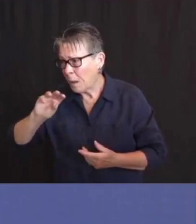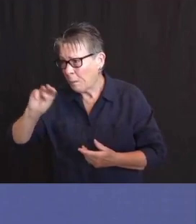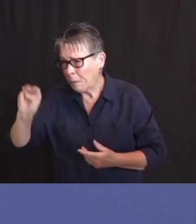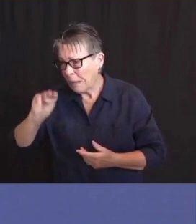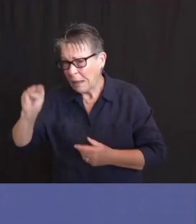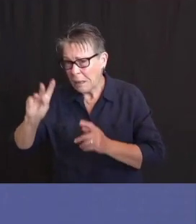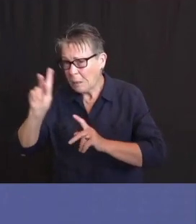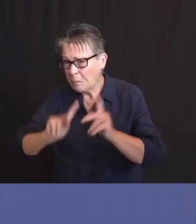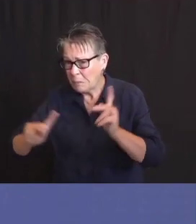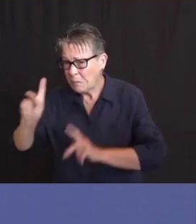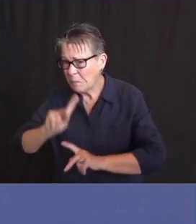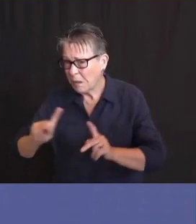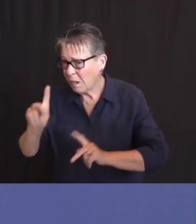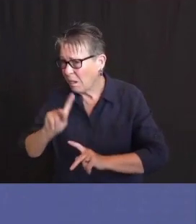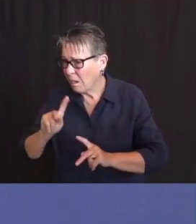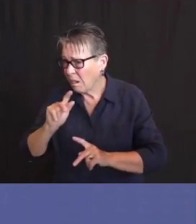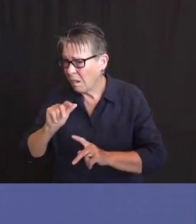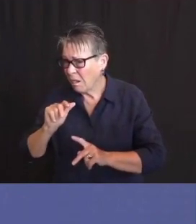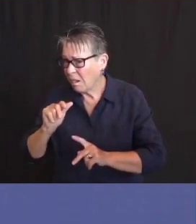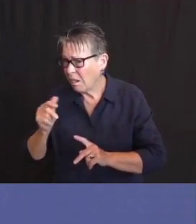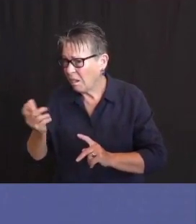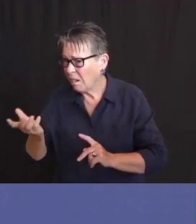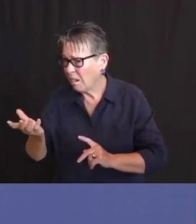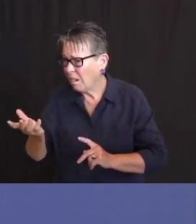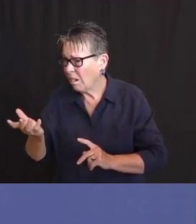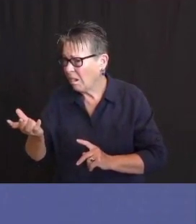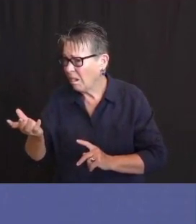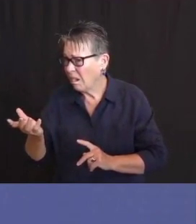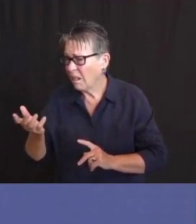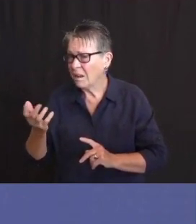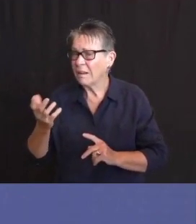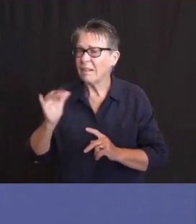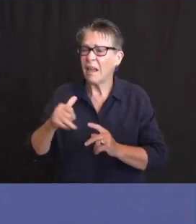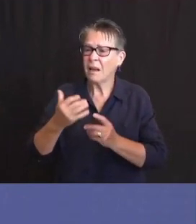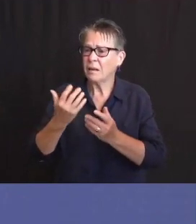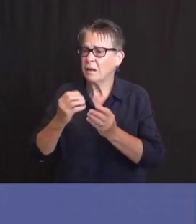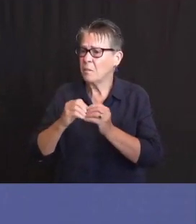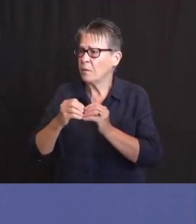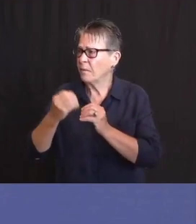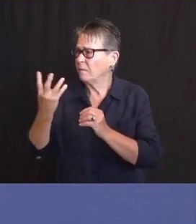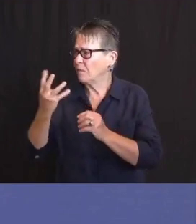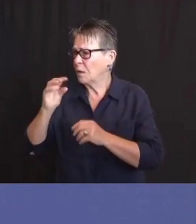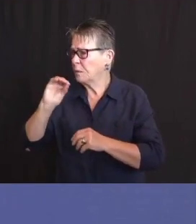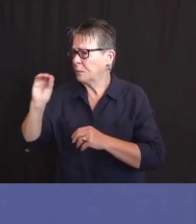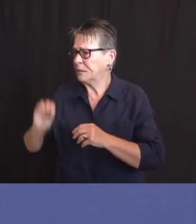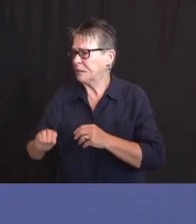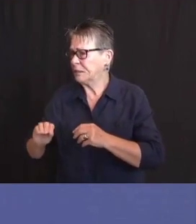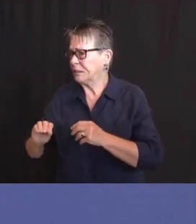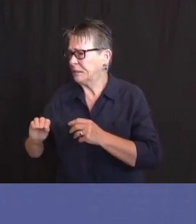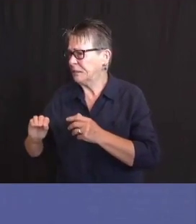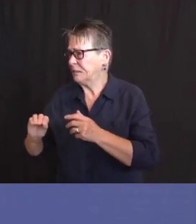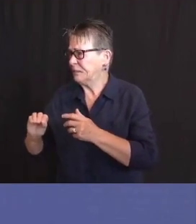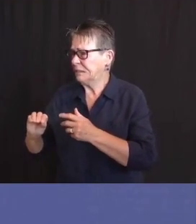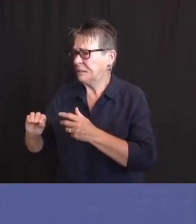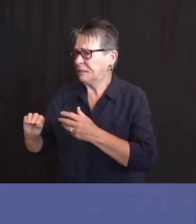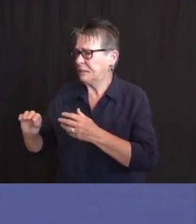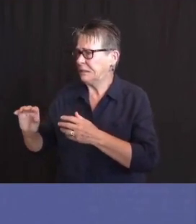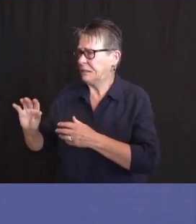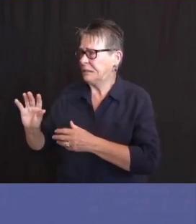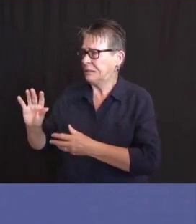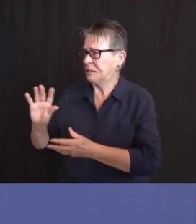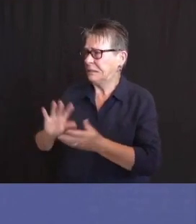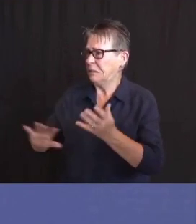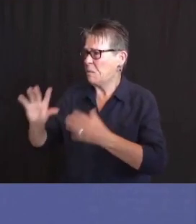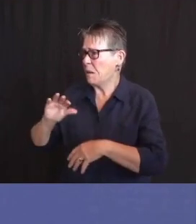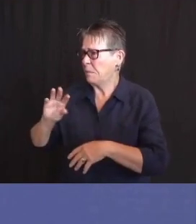So whatever the 4% of that number would be is around, sounds to me like around 65,000, but I will come back to